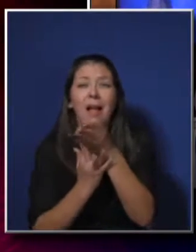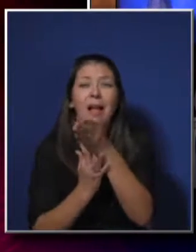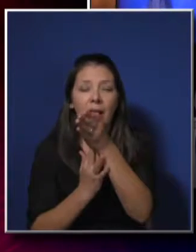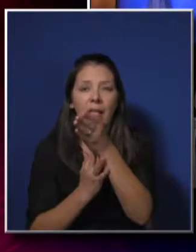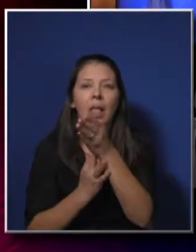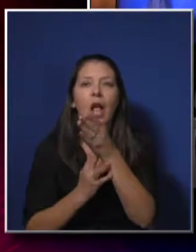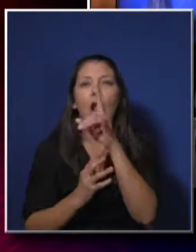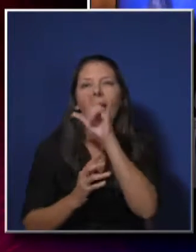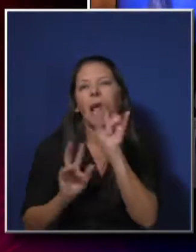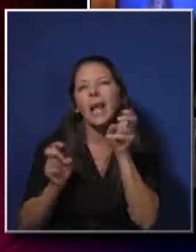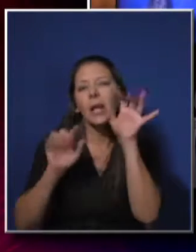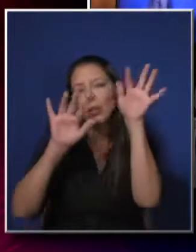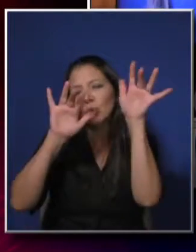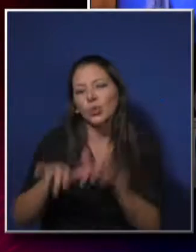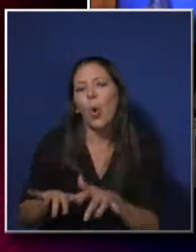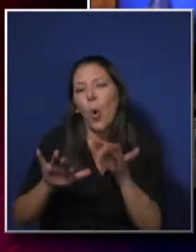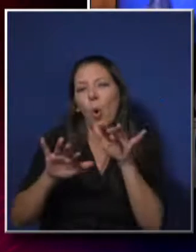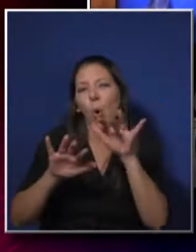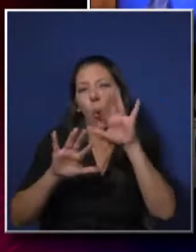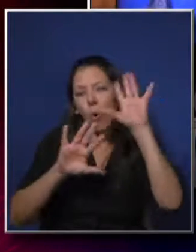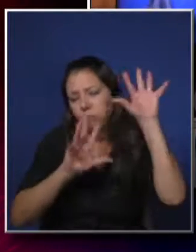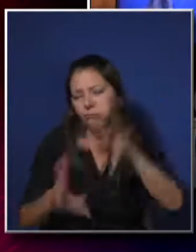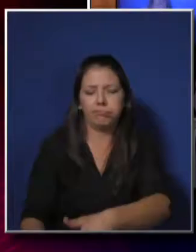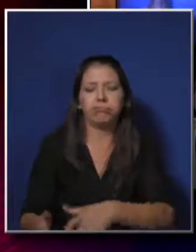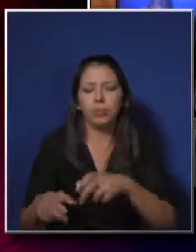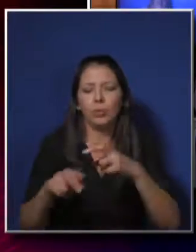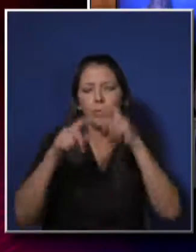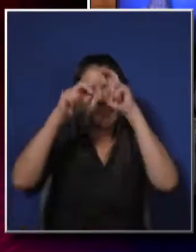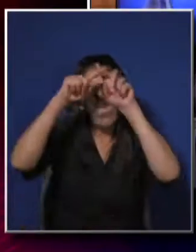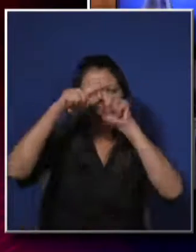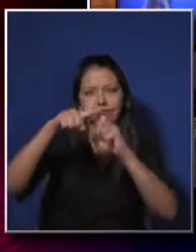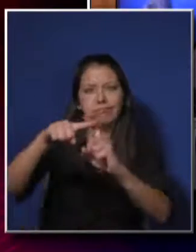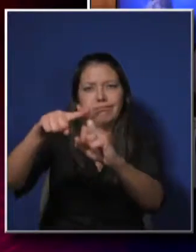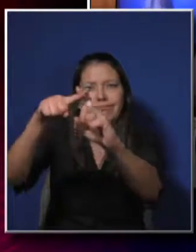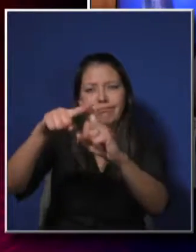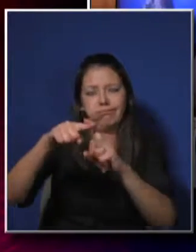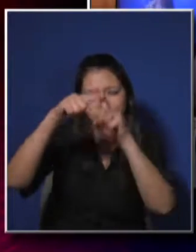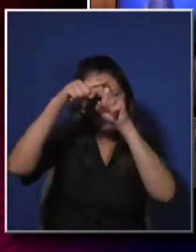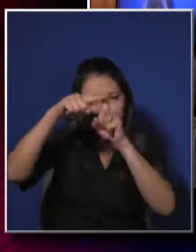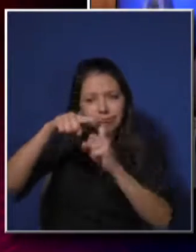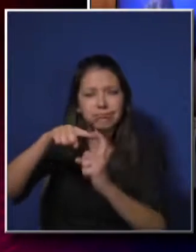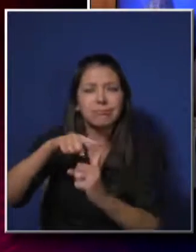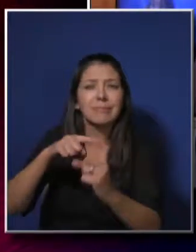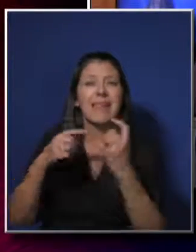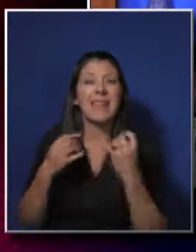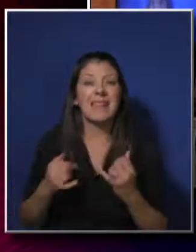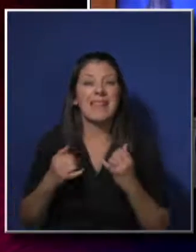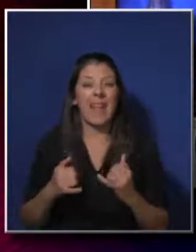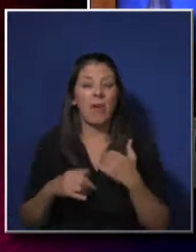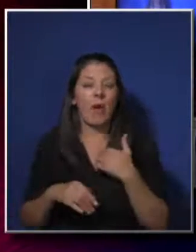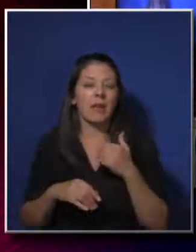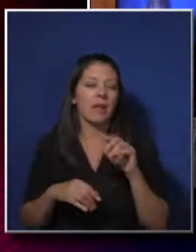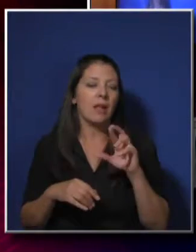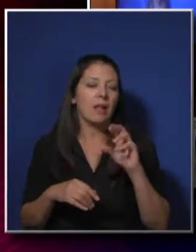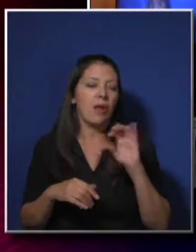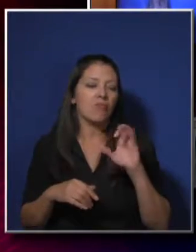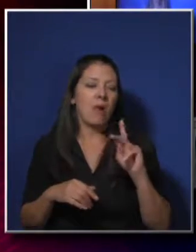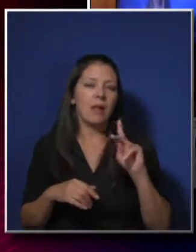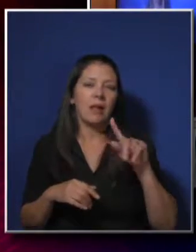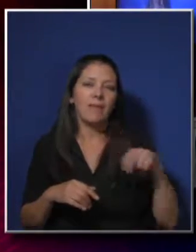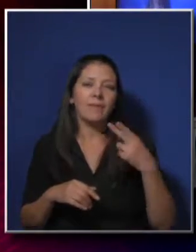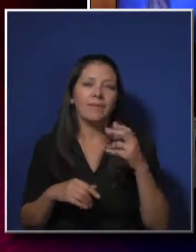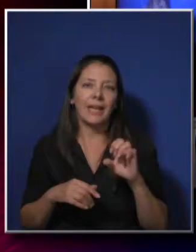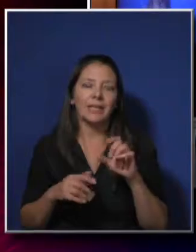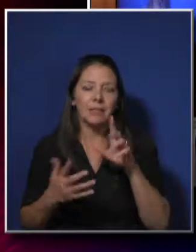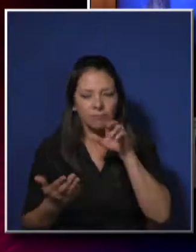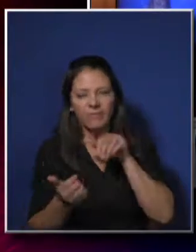of a snowstorm on a gondola, and we are currently on a rock face facing a tiger. And at this